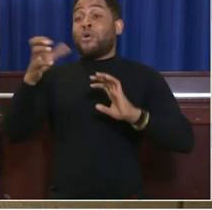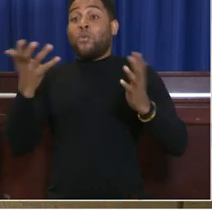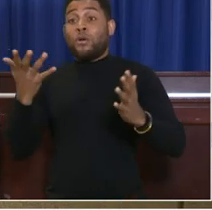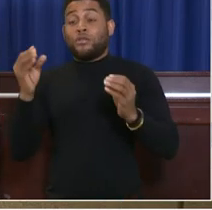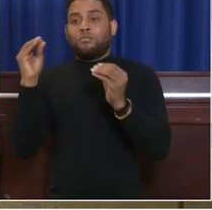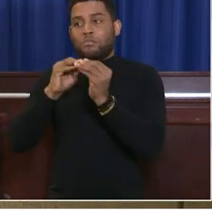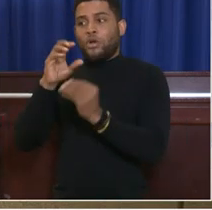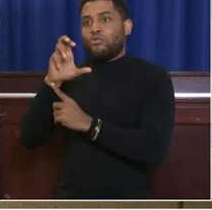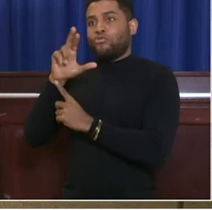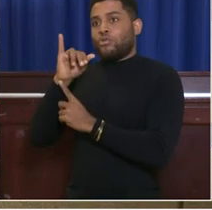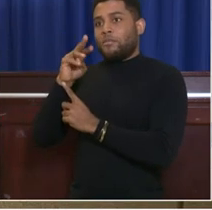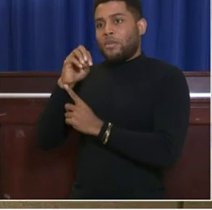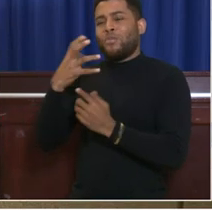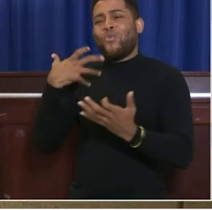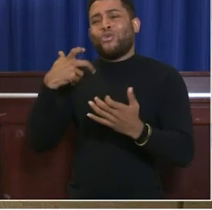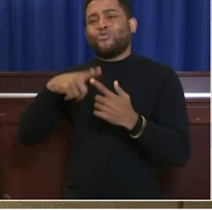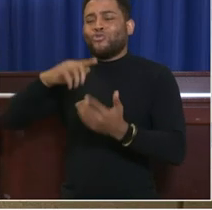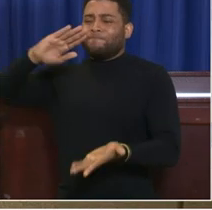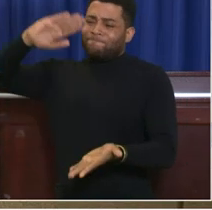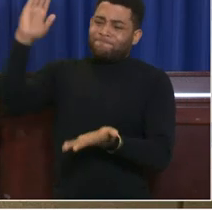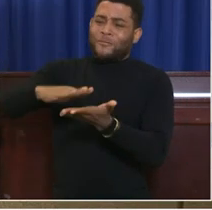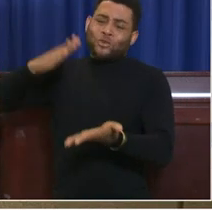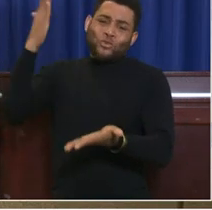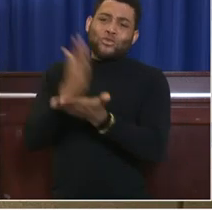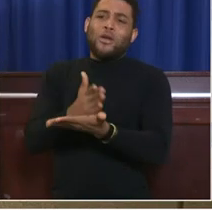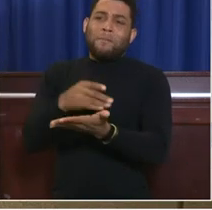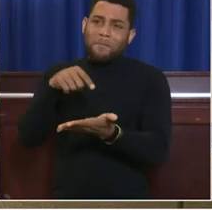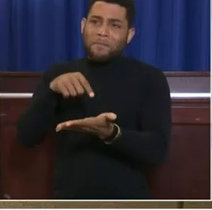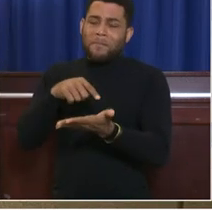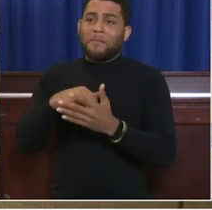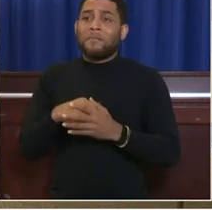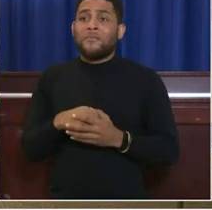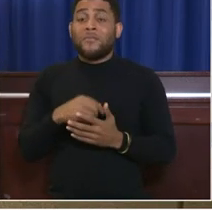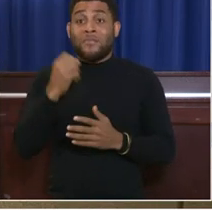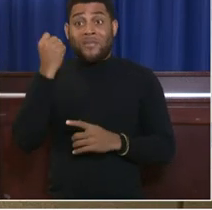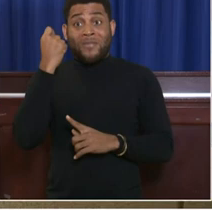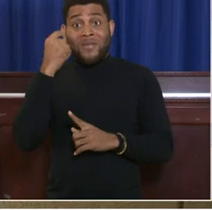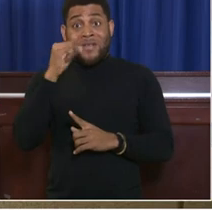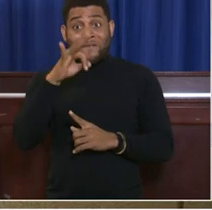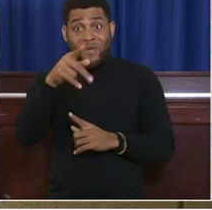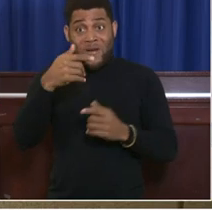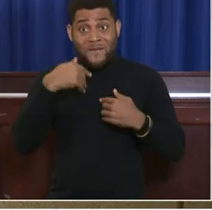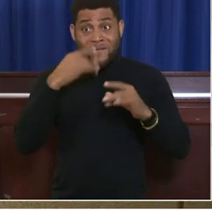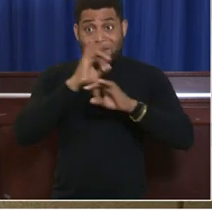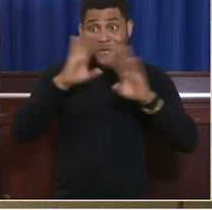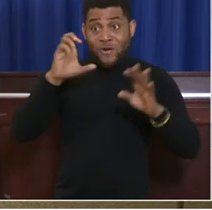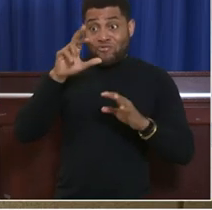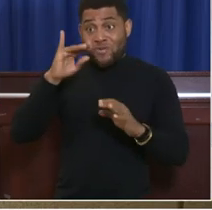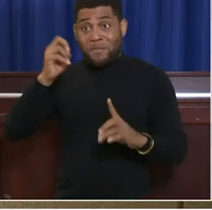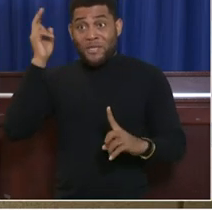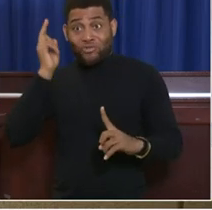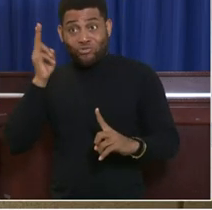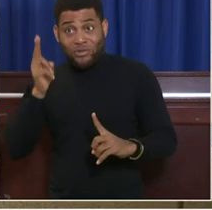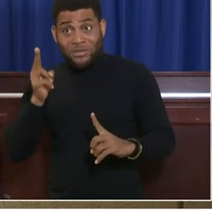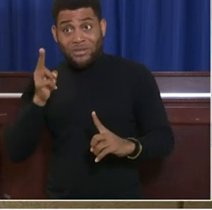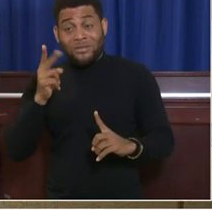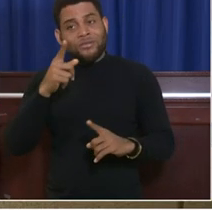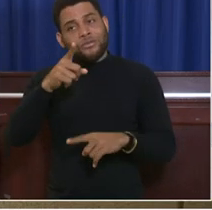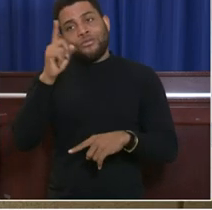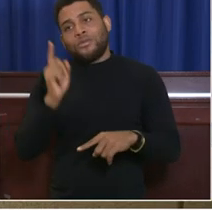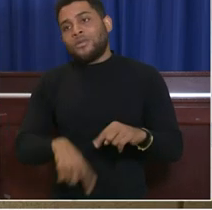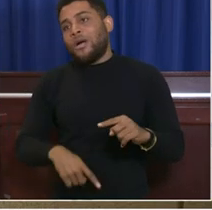be compliant. You can't be committing more crimes, or you could get rearrested. And that's the point of